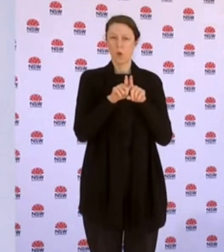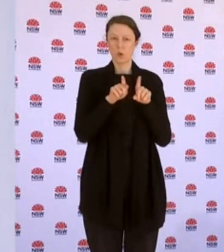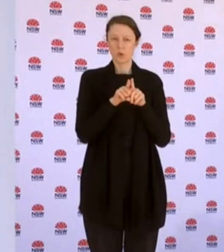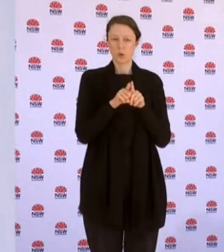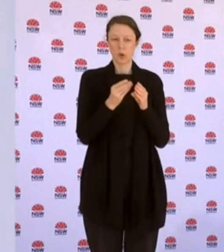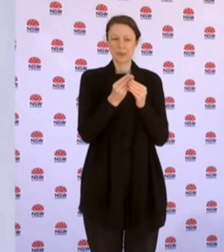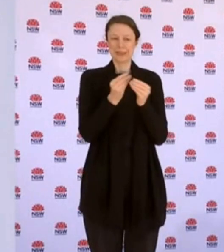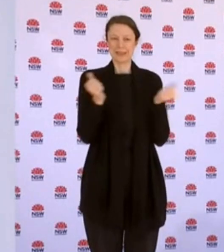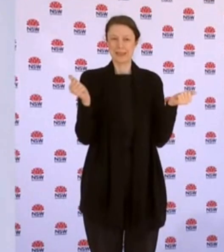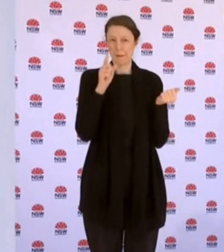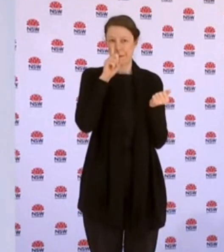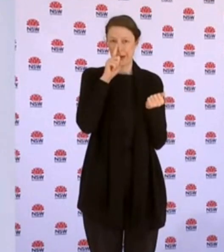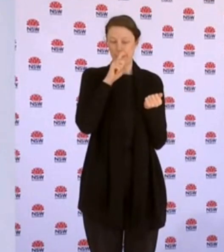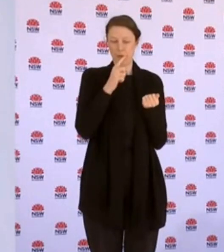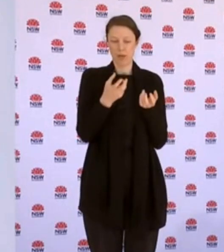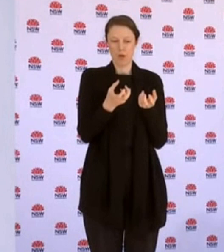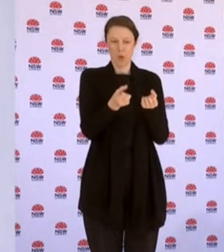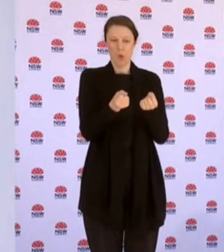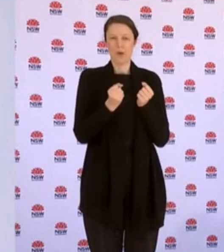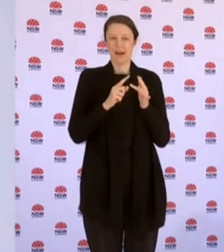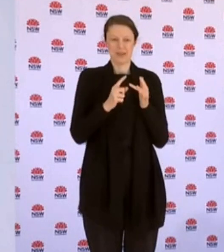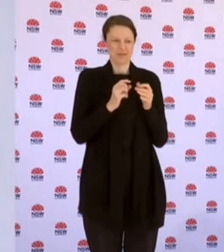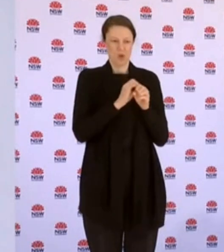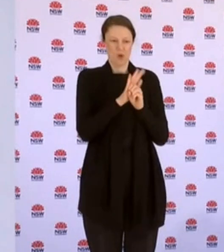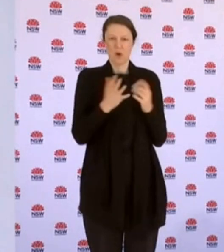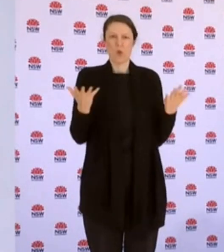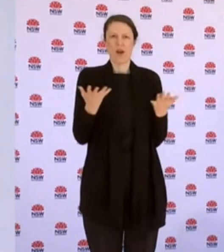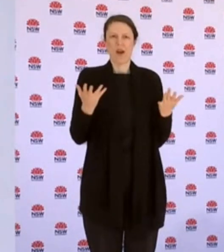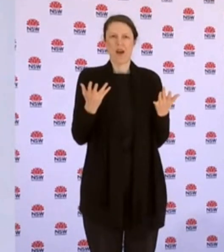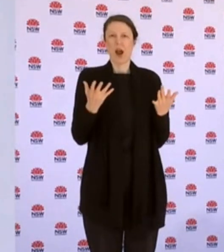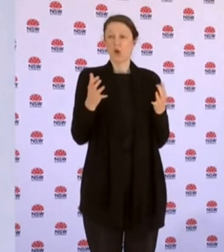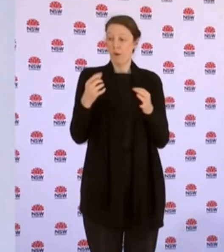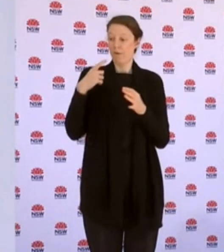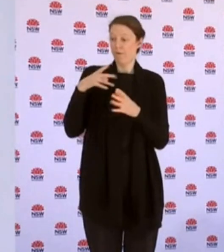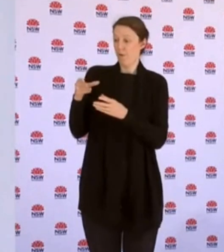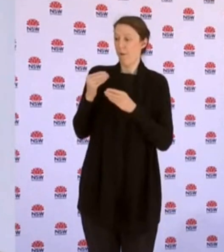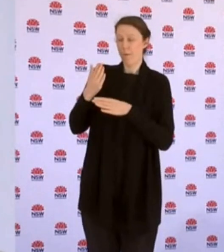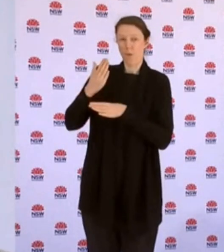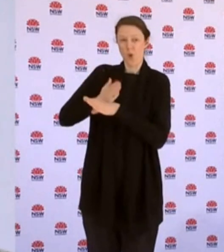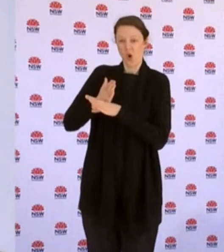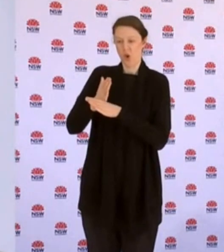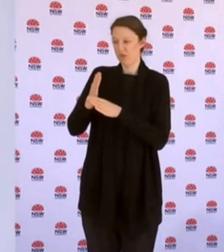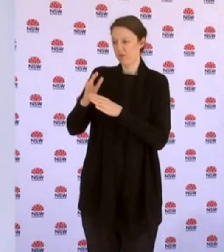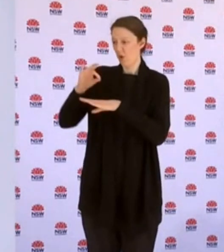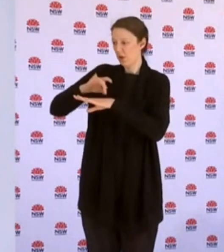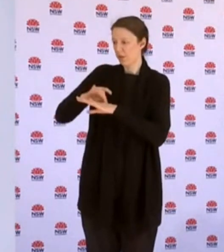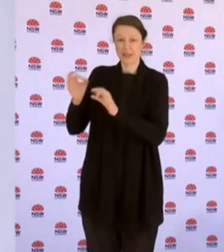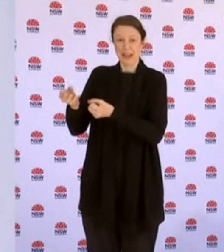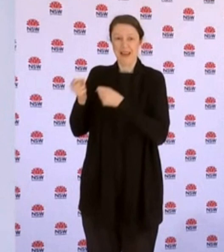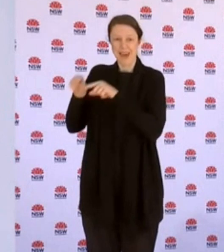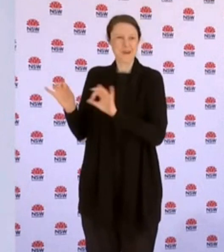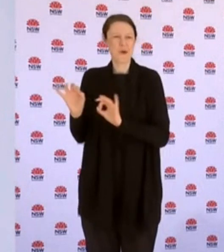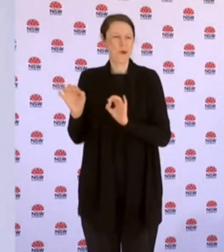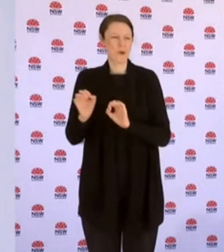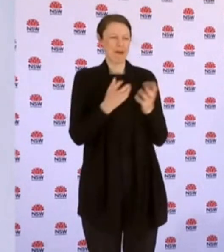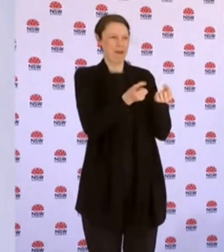not within healthcare settings but as members of the community. So that, again, that highlights the fact that your exposures